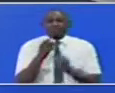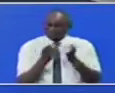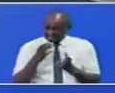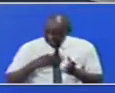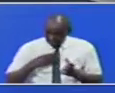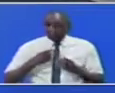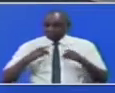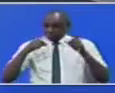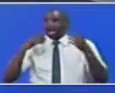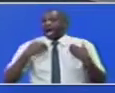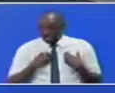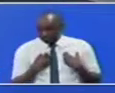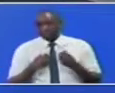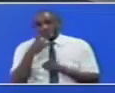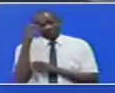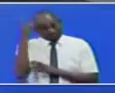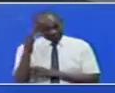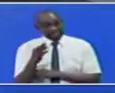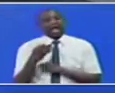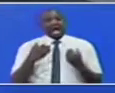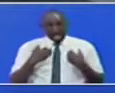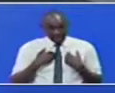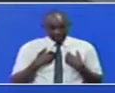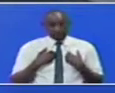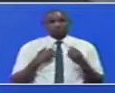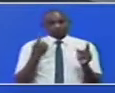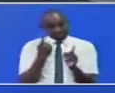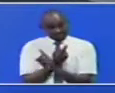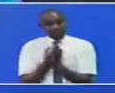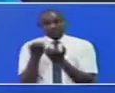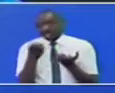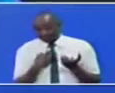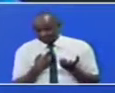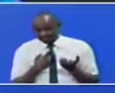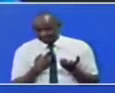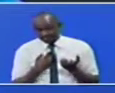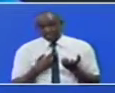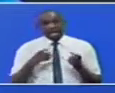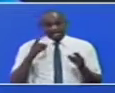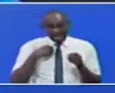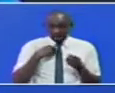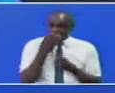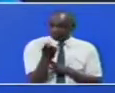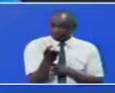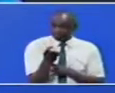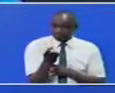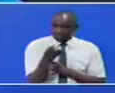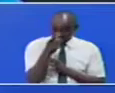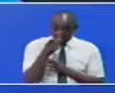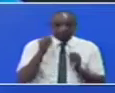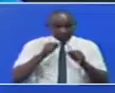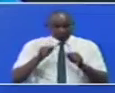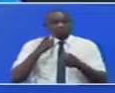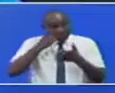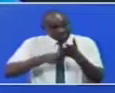really thrive. We put over 20% growth into our Senator business, again, removing more illicit product into that, that entry-level price